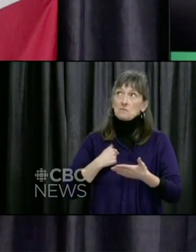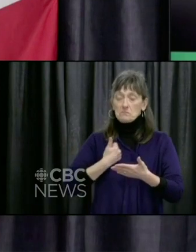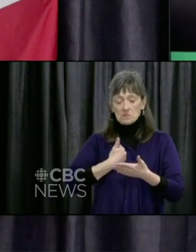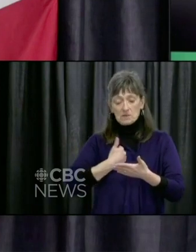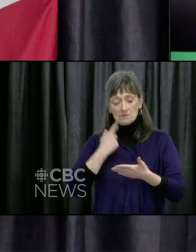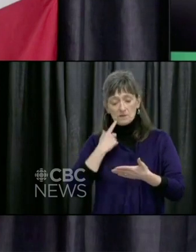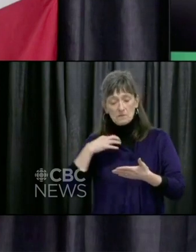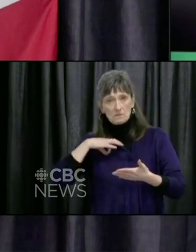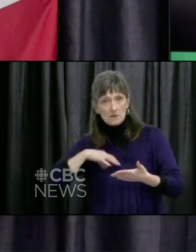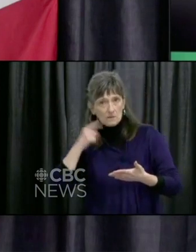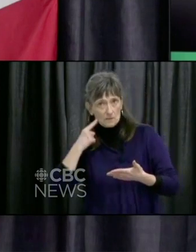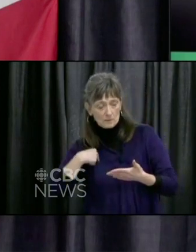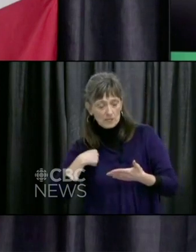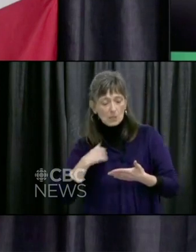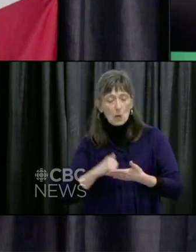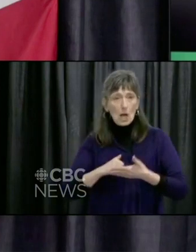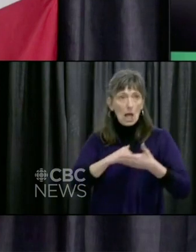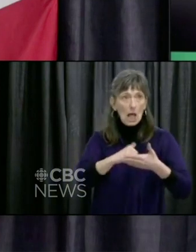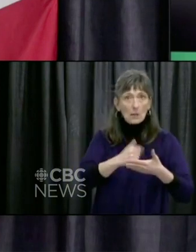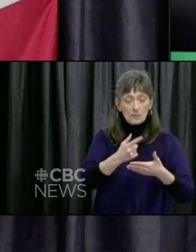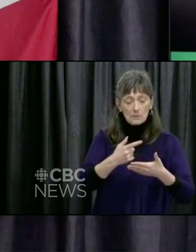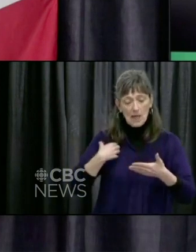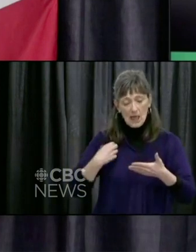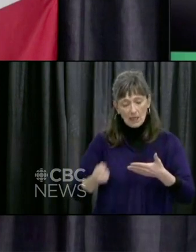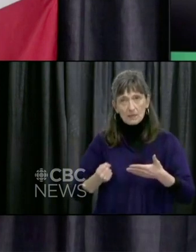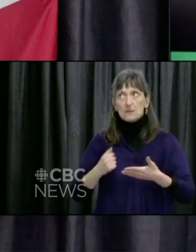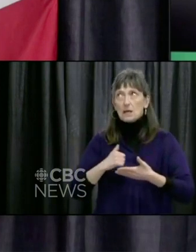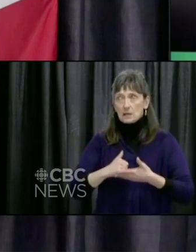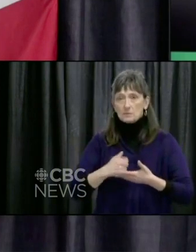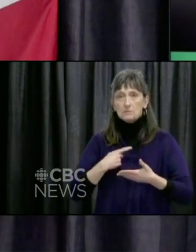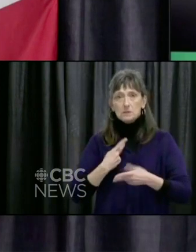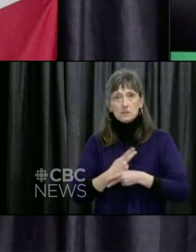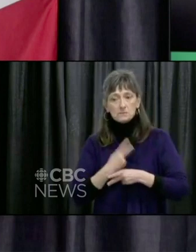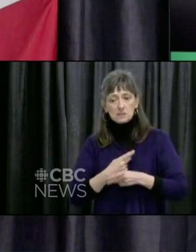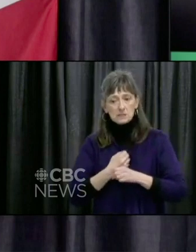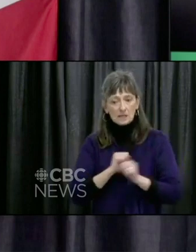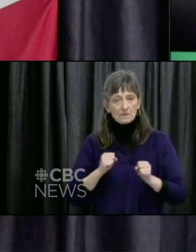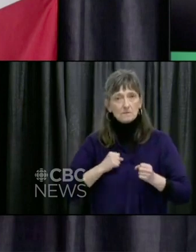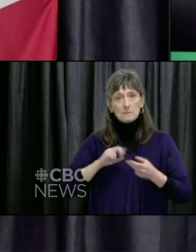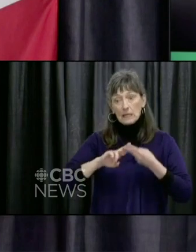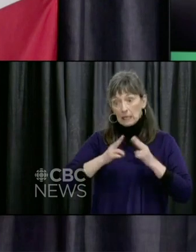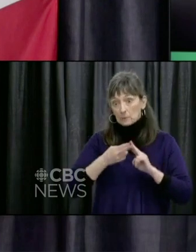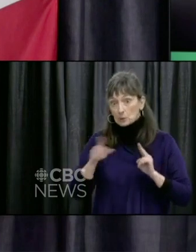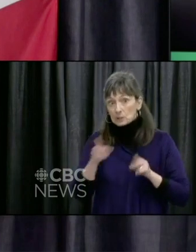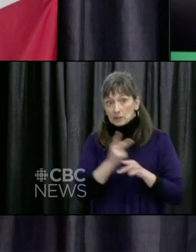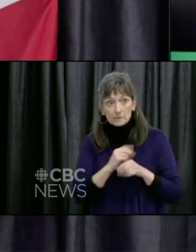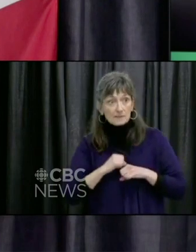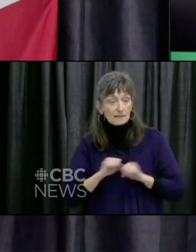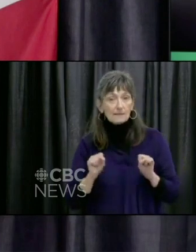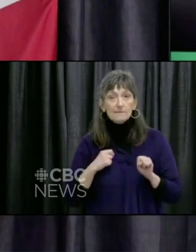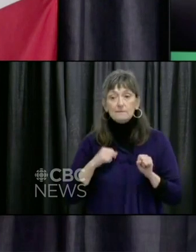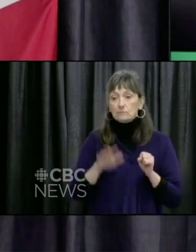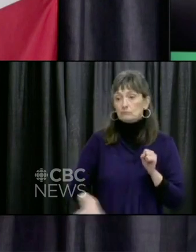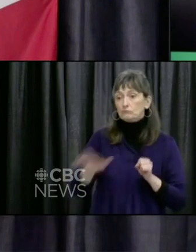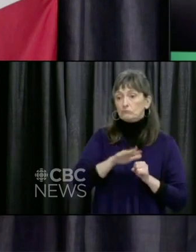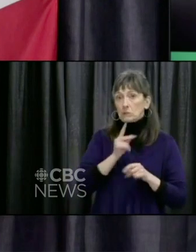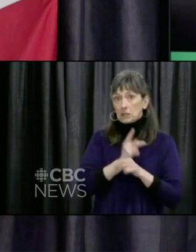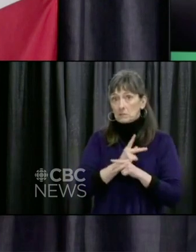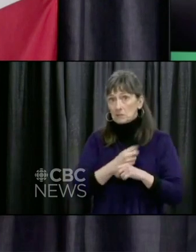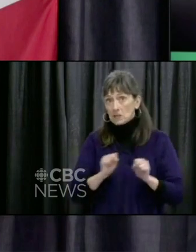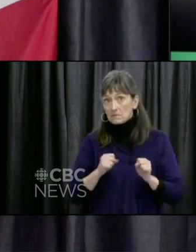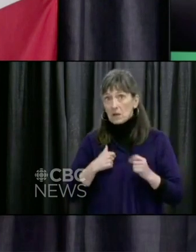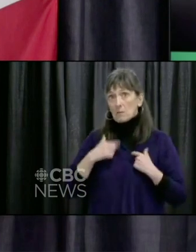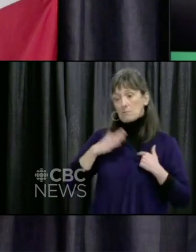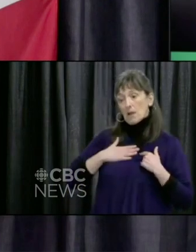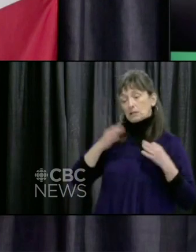benefits in terms of, it can certainly help with your health, it can help with the health of your neighbor, it can help in terms of the societal benefits.